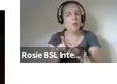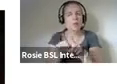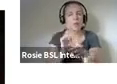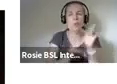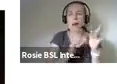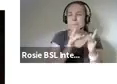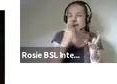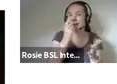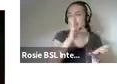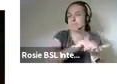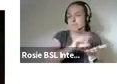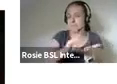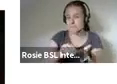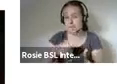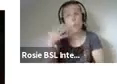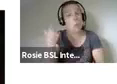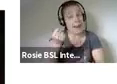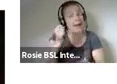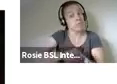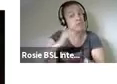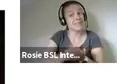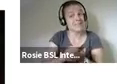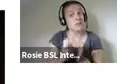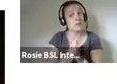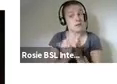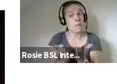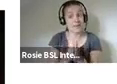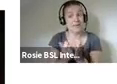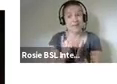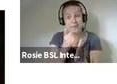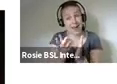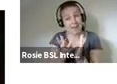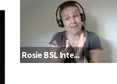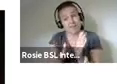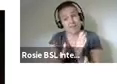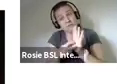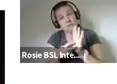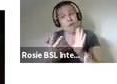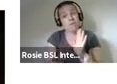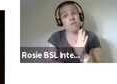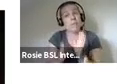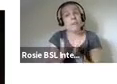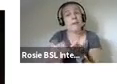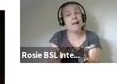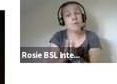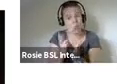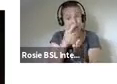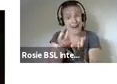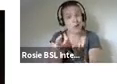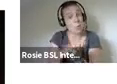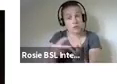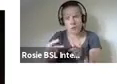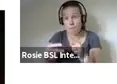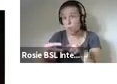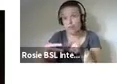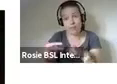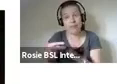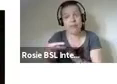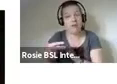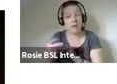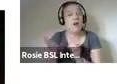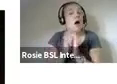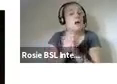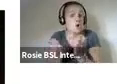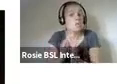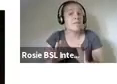We'll have printed copies of the manuals available to order from EENET's online shop very soon, and the documents are free, but you may need to pay for